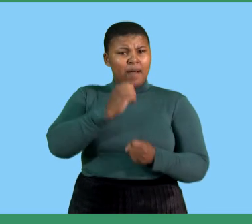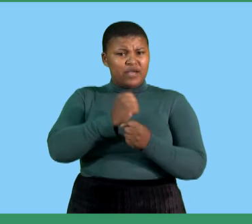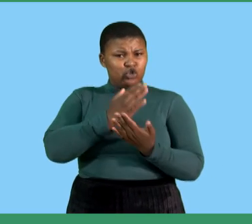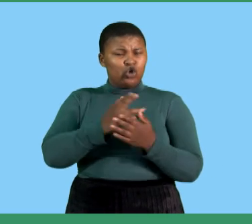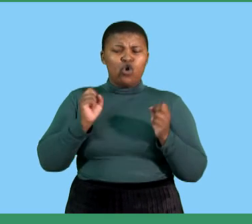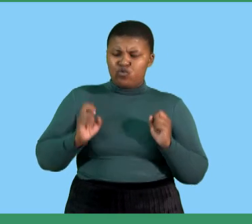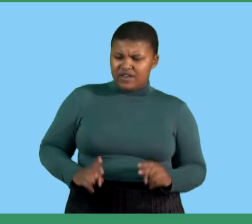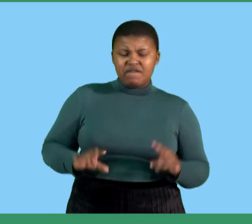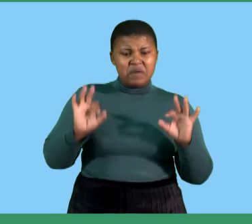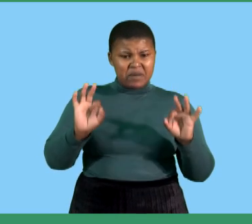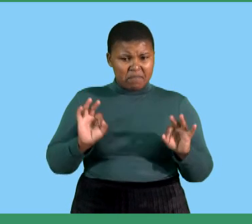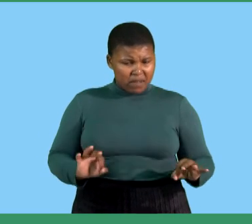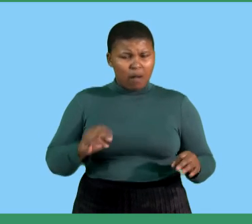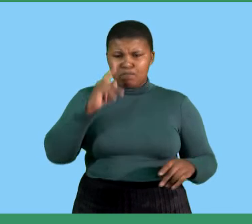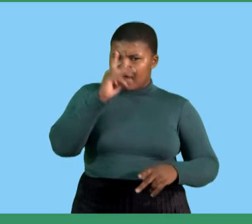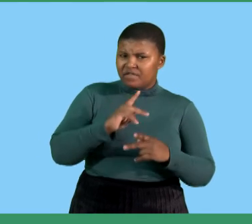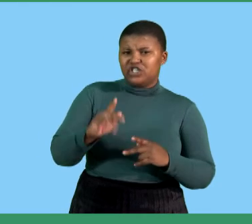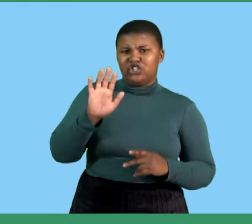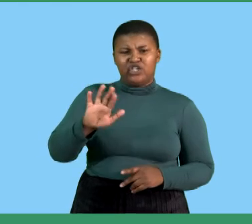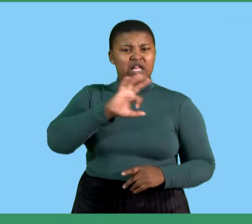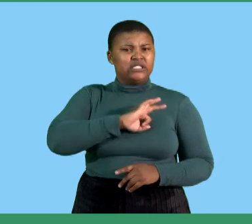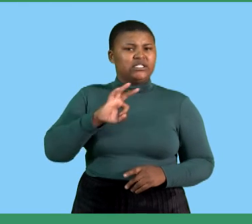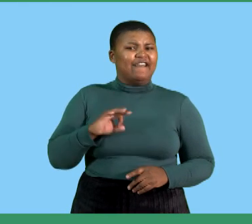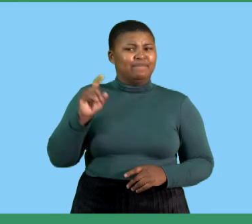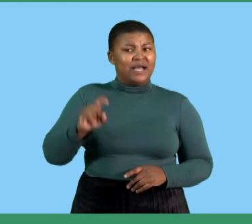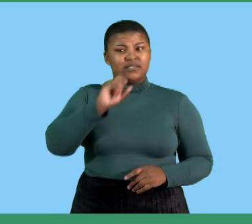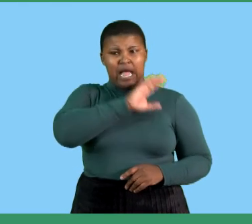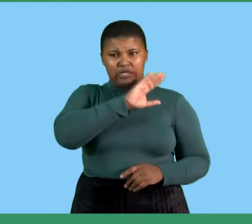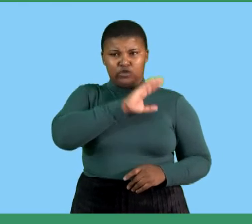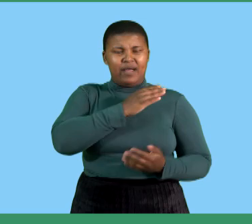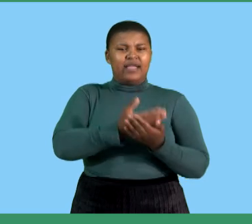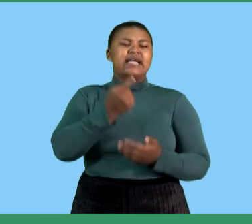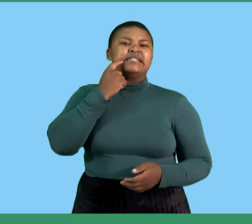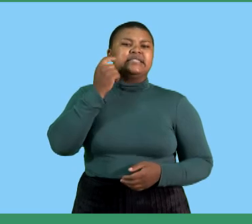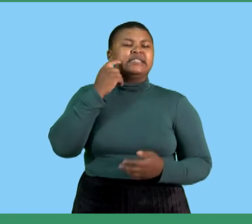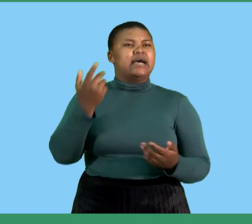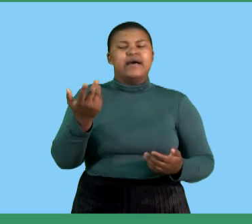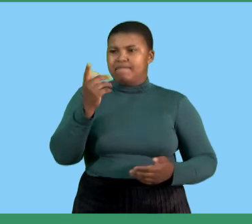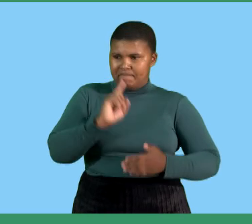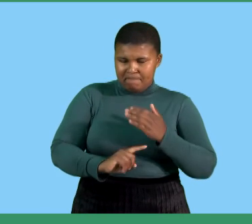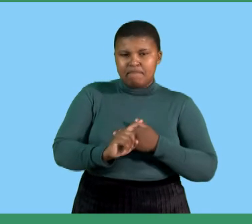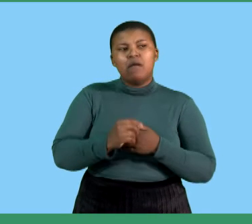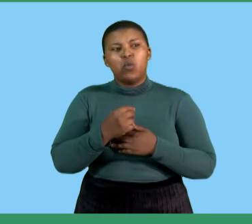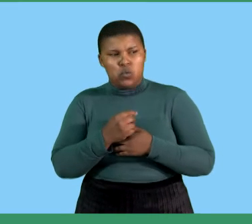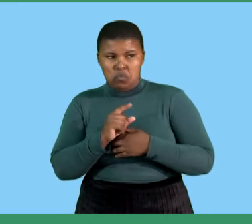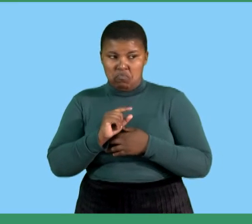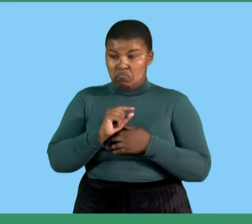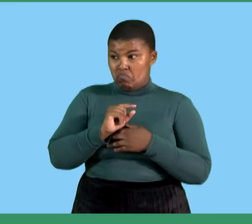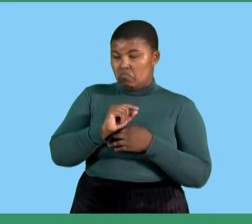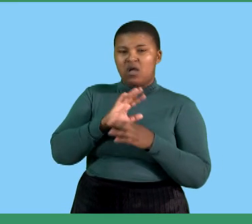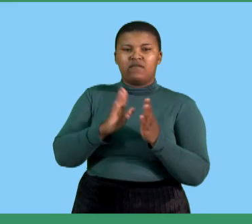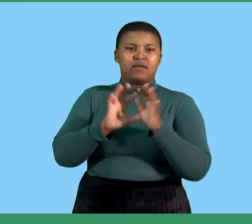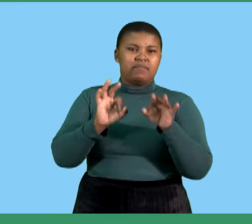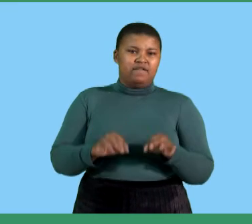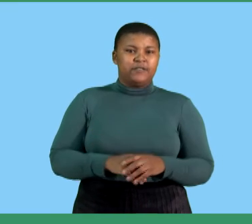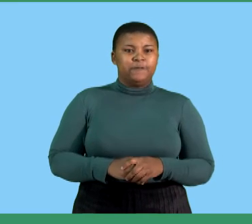presentable and they look professional. So as customers, maybe they are attracted by such. And also, the physical